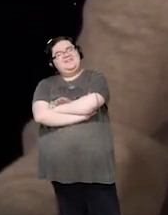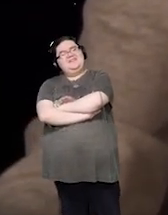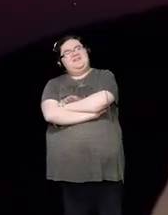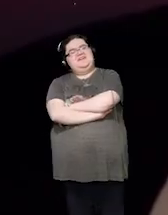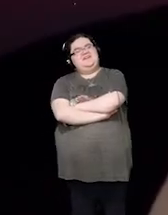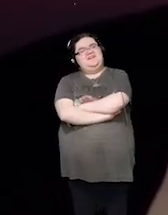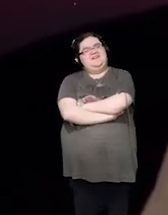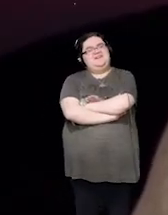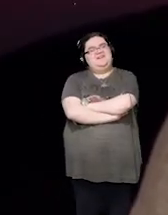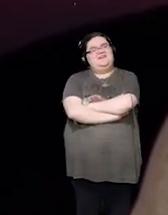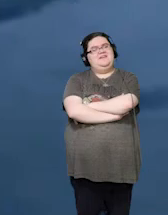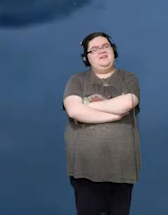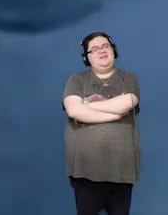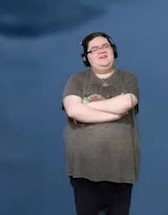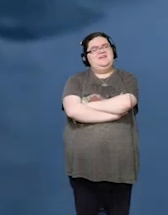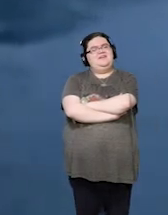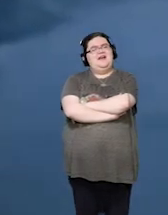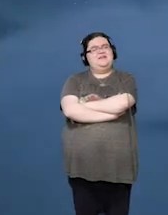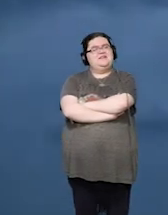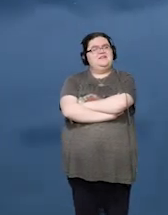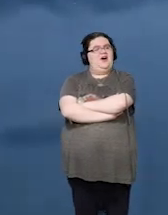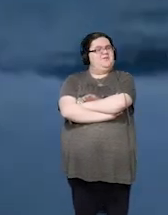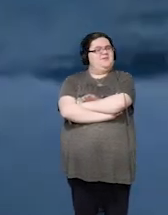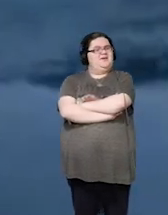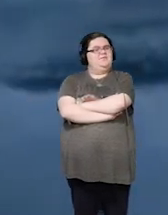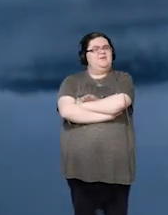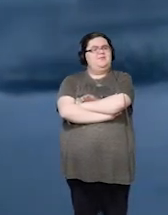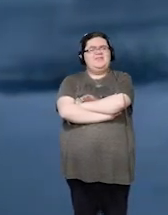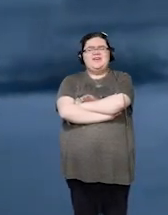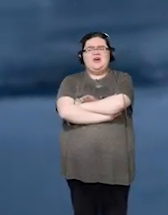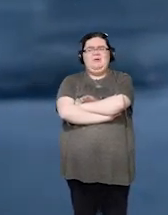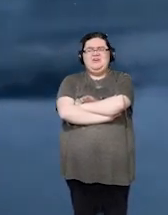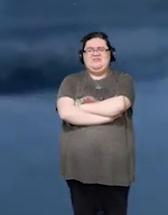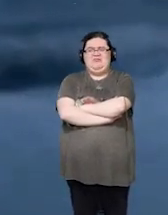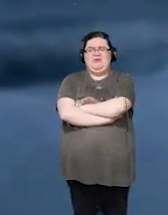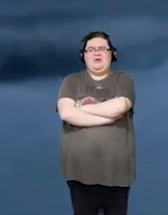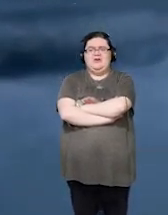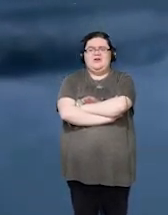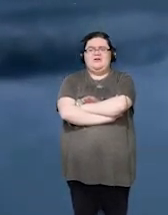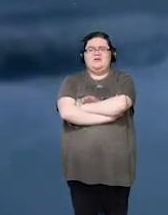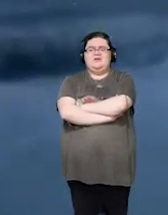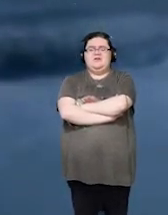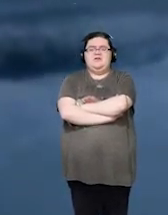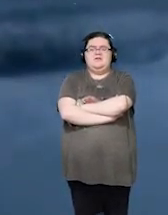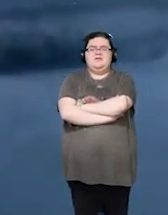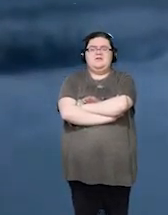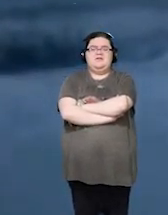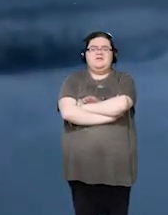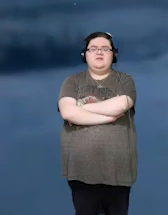It's not. Screw you, cake. Yeah, it's not, but what were they going for?